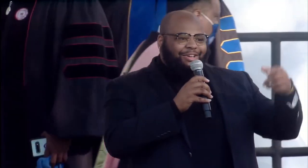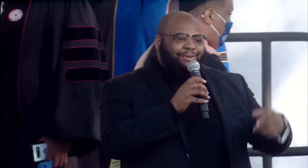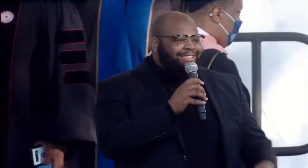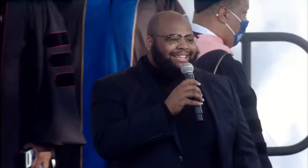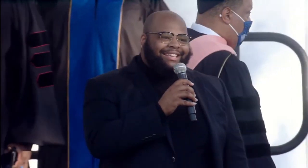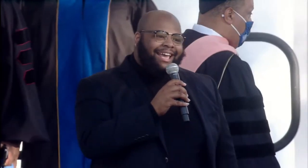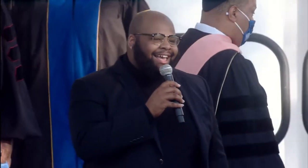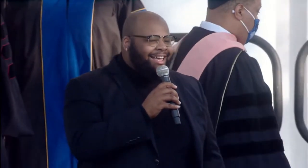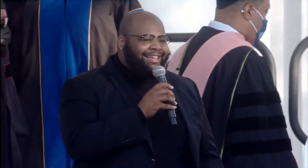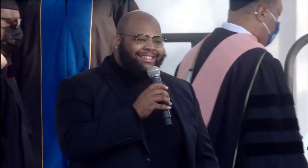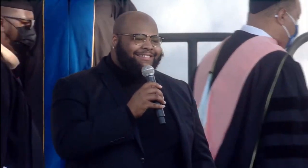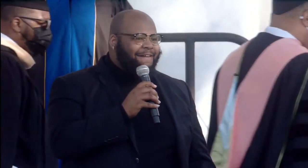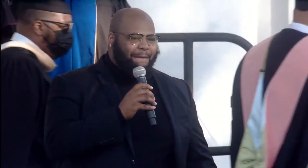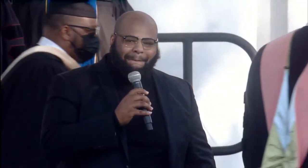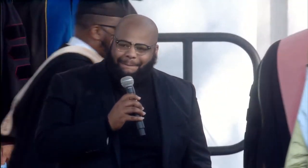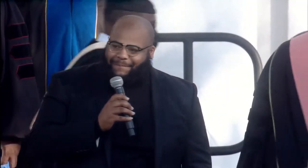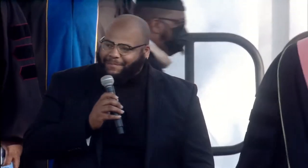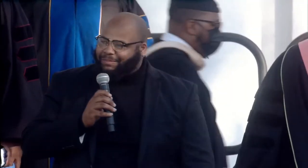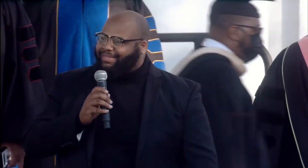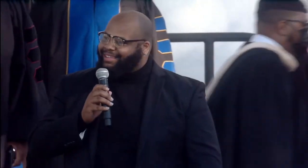Let's do it together.